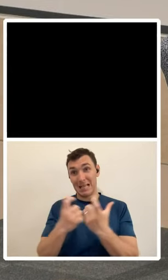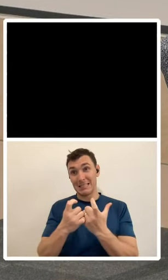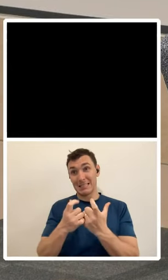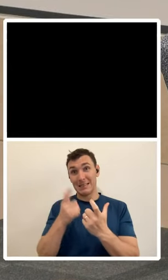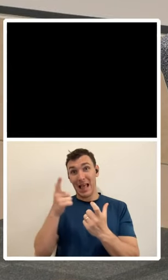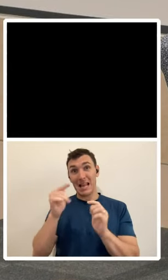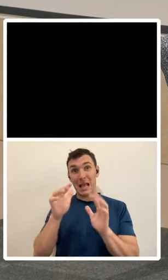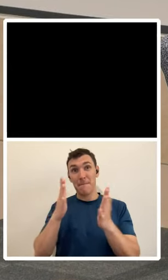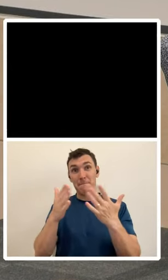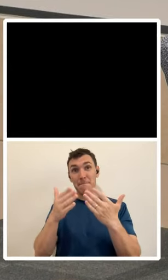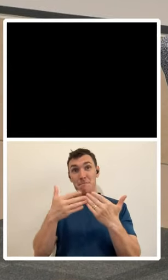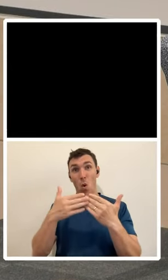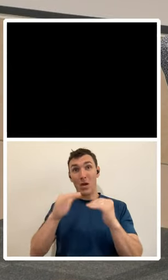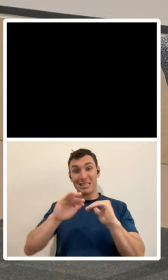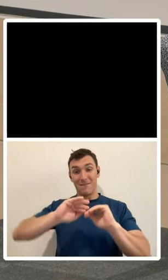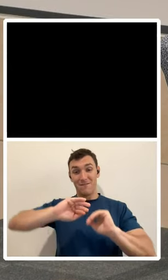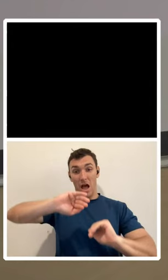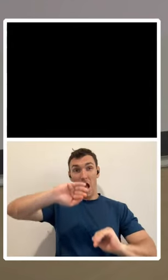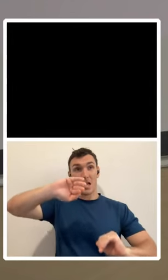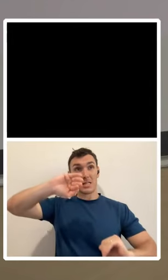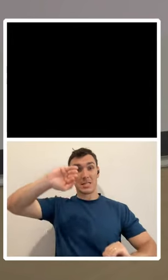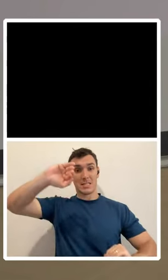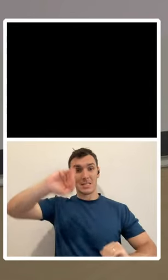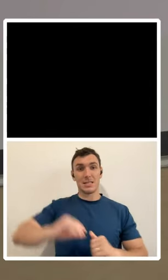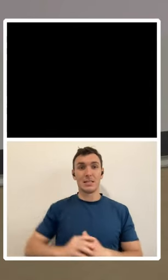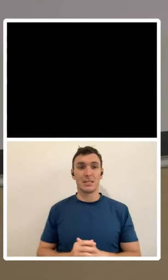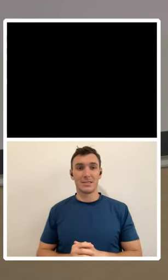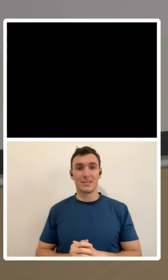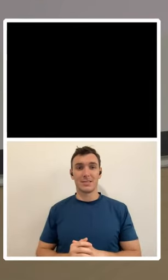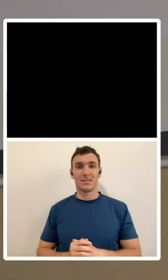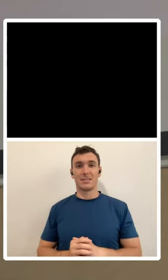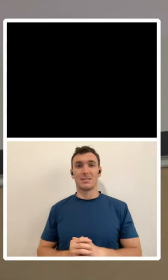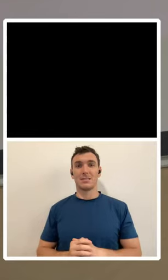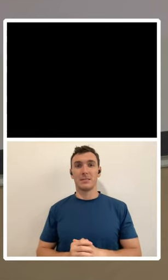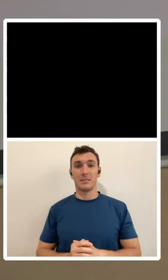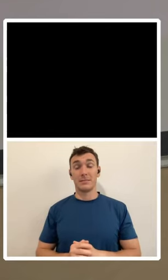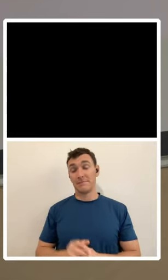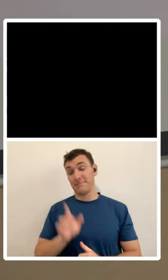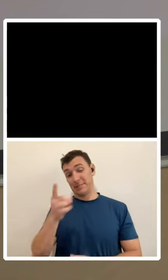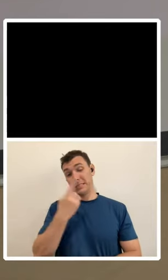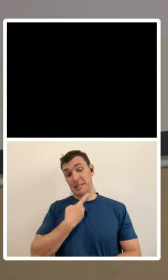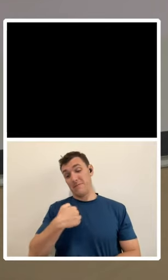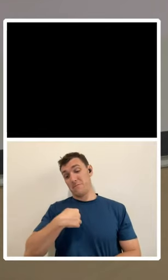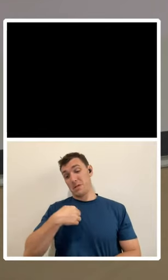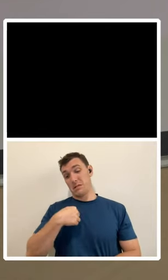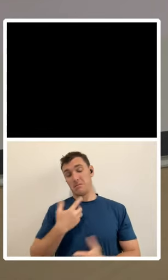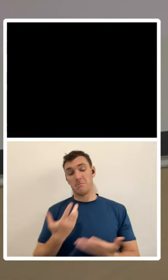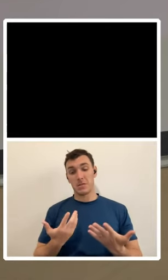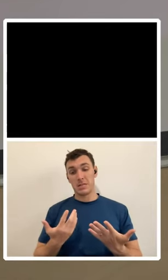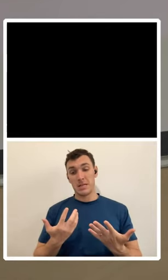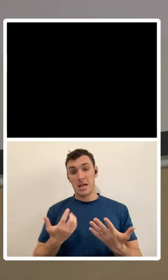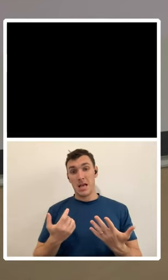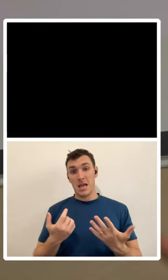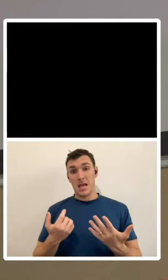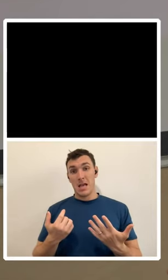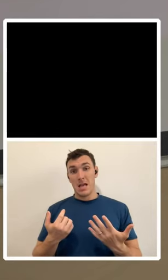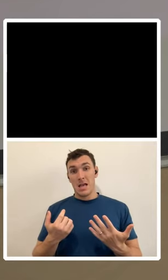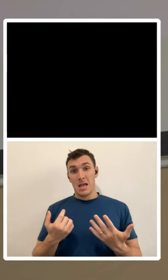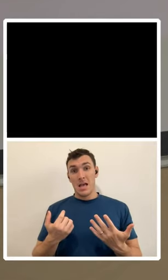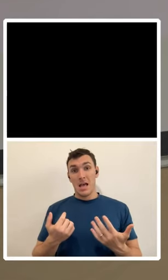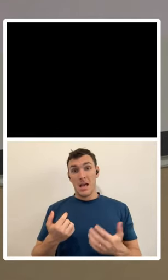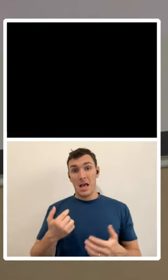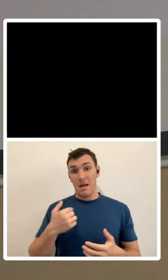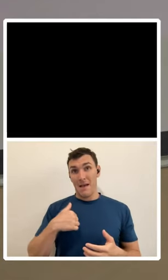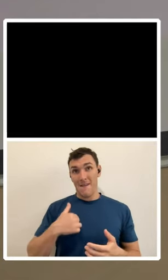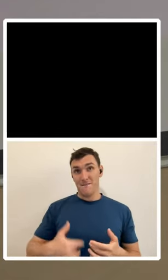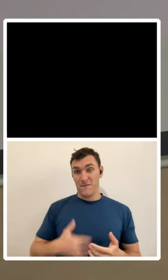I consider myself a, you know, working class background, middle class life now. I think that's probably a safe way to express who